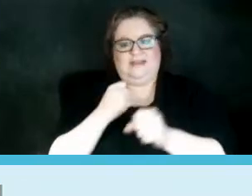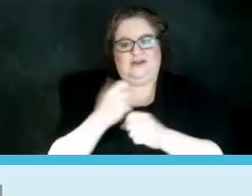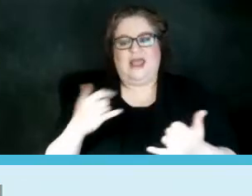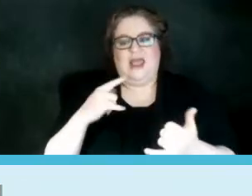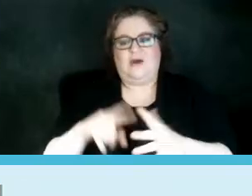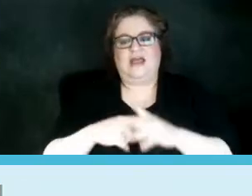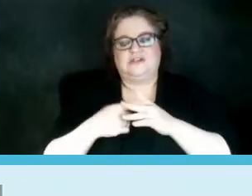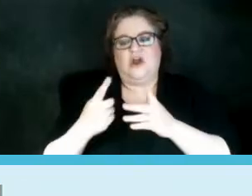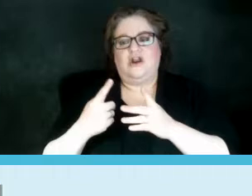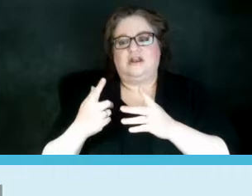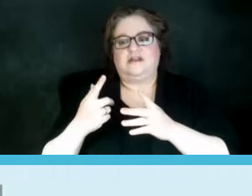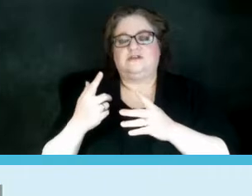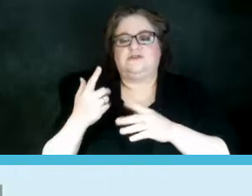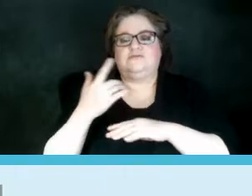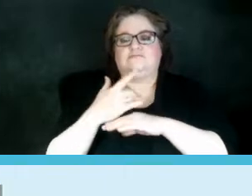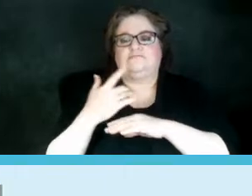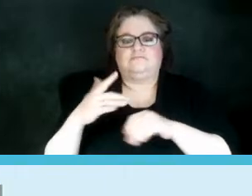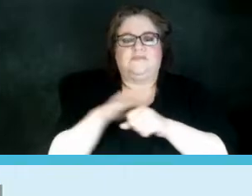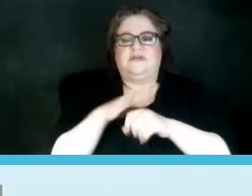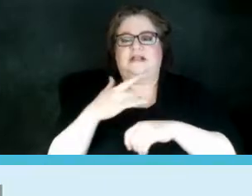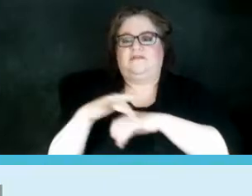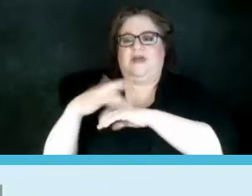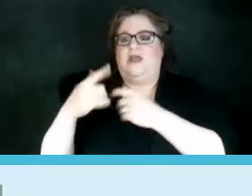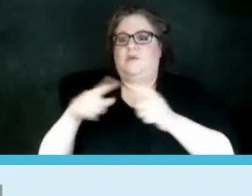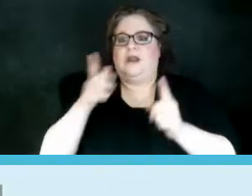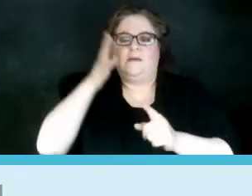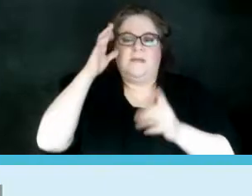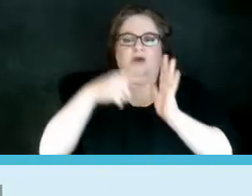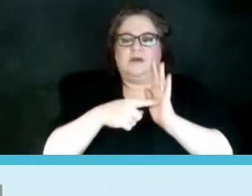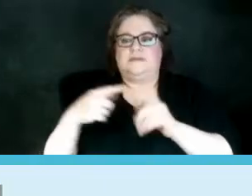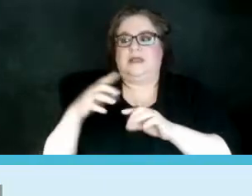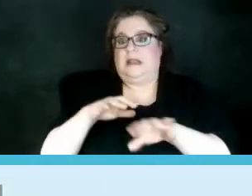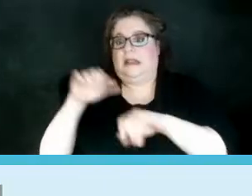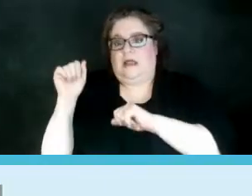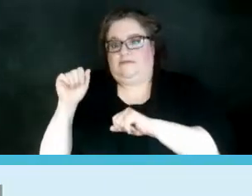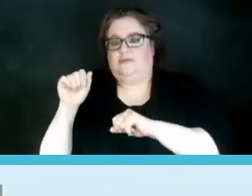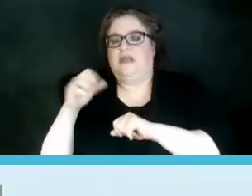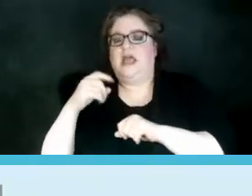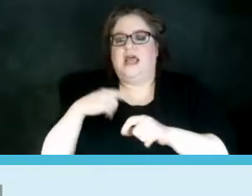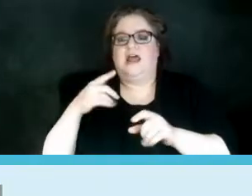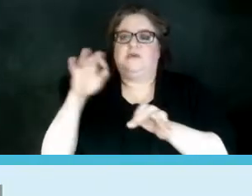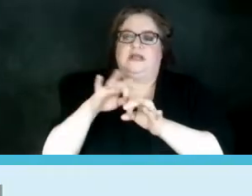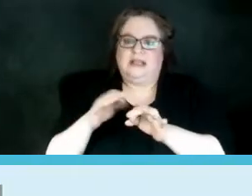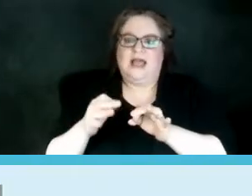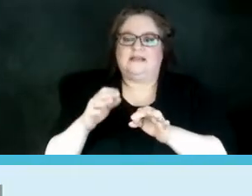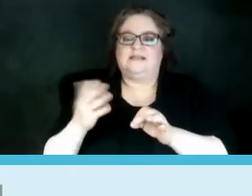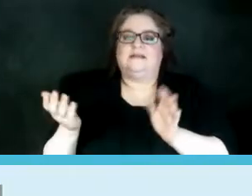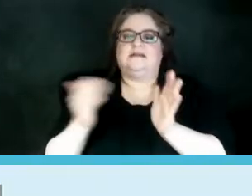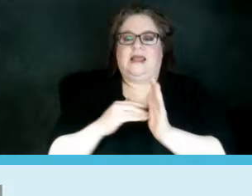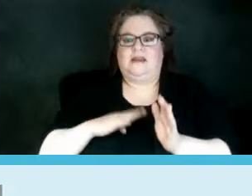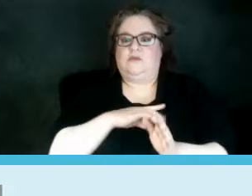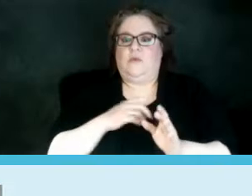filled a vacancy when a parent rep left, and have since been re-elected to the board